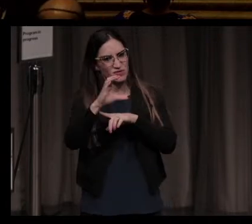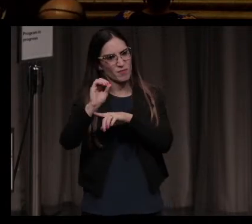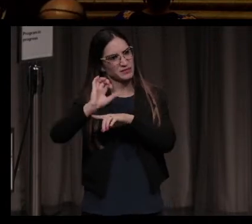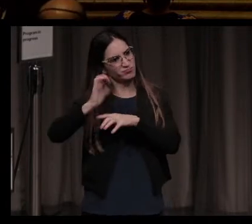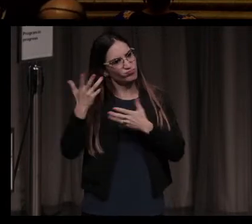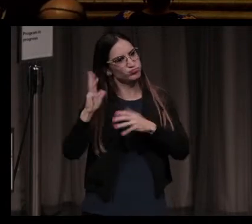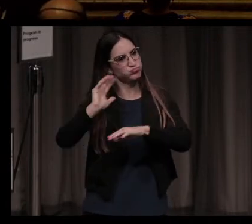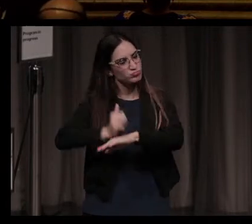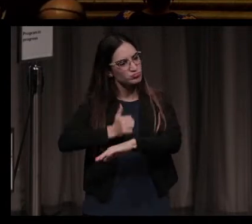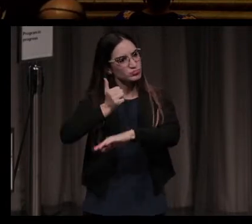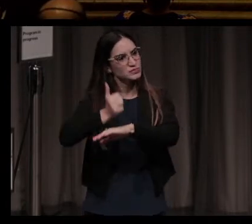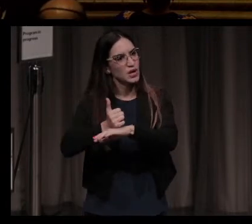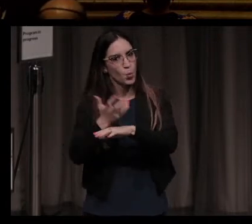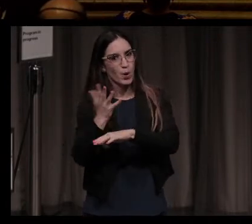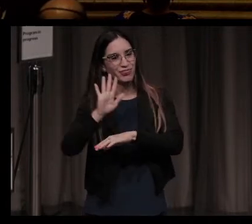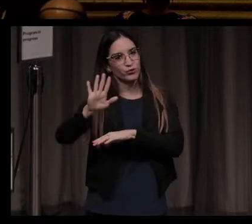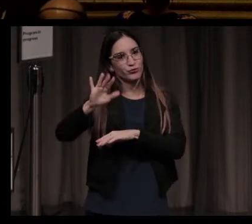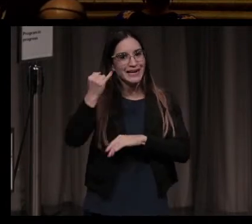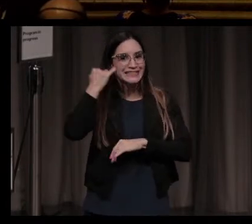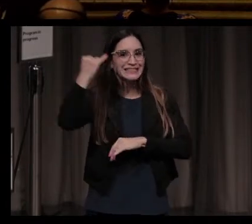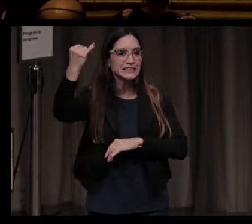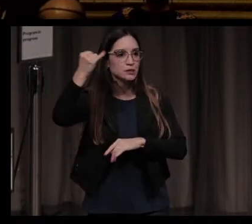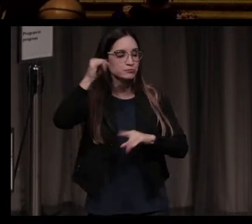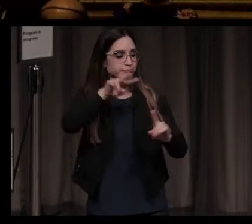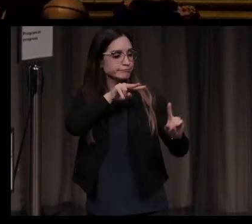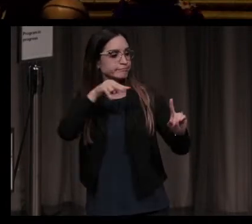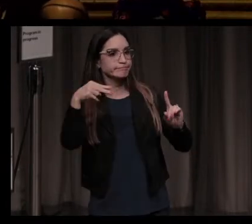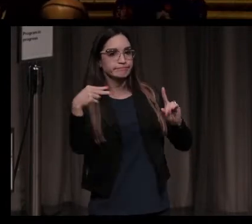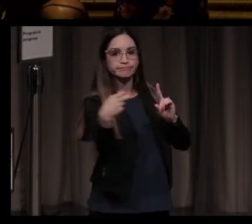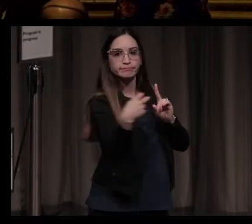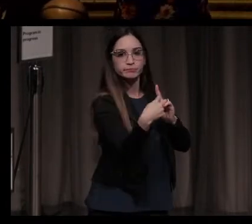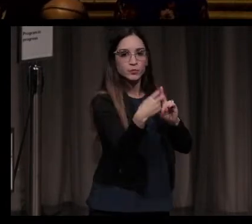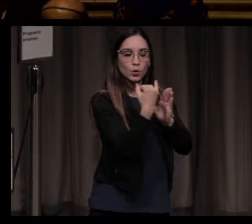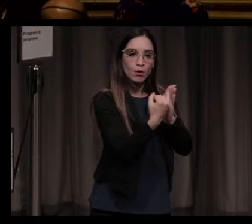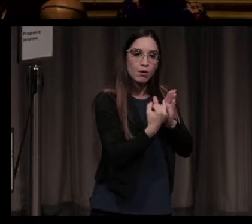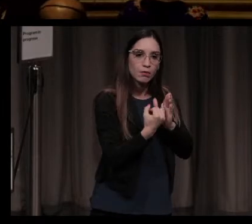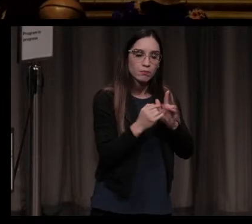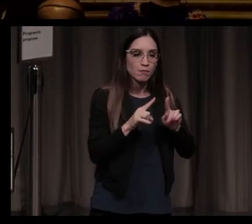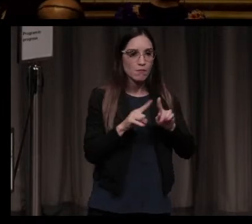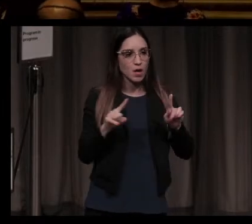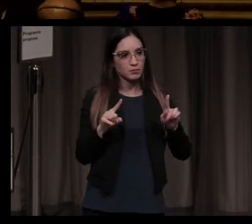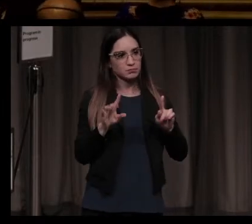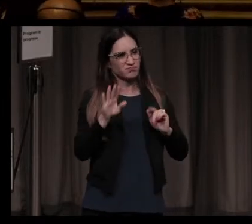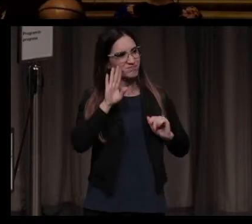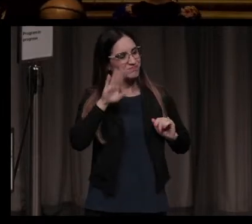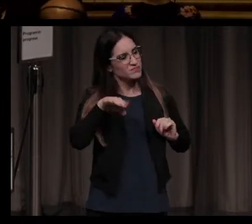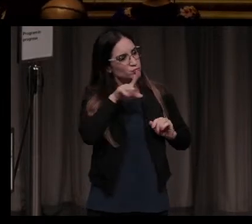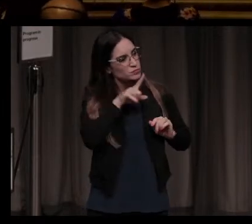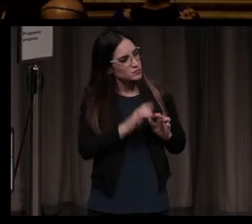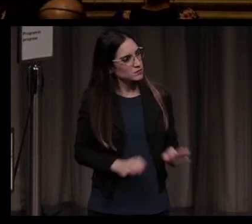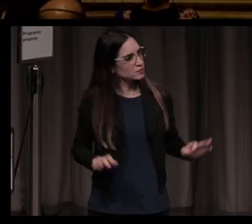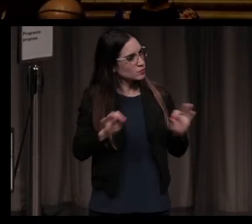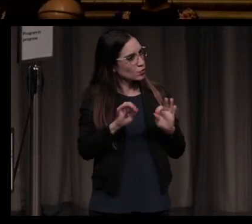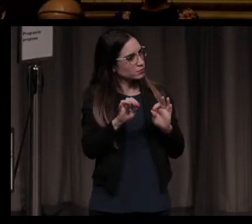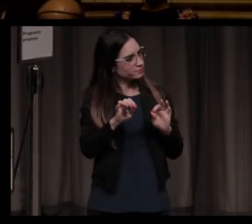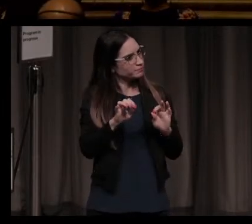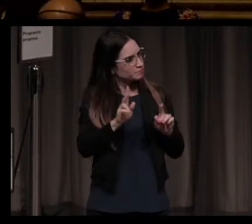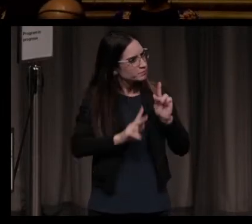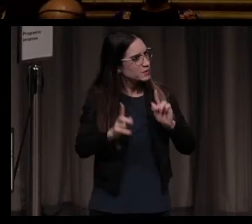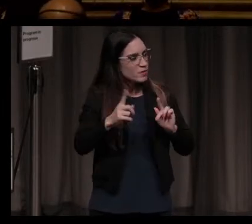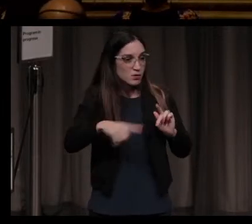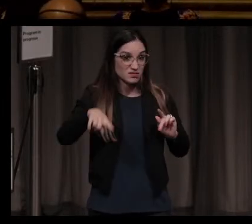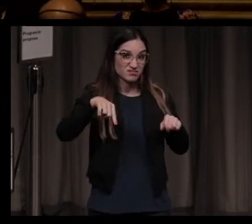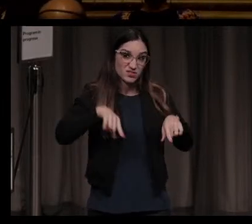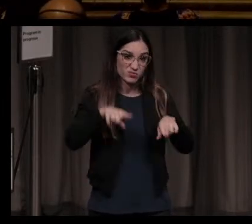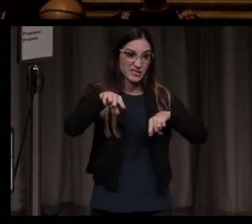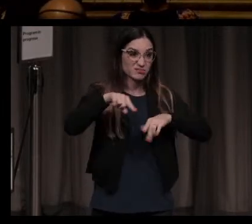institutions that uphold one form of art higher than the other. And I think something that's really important for people to understand, especially during Art